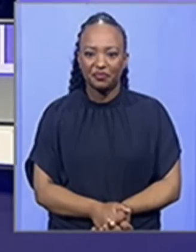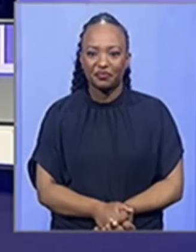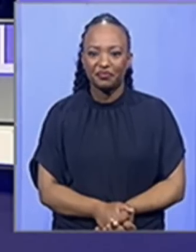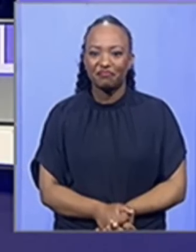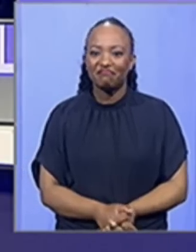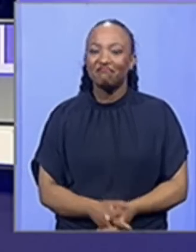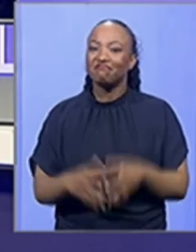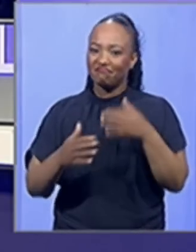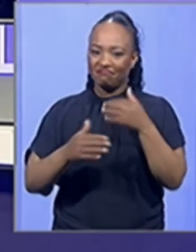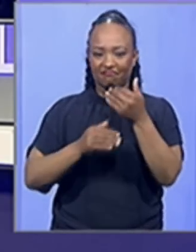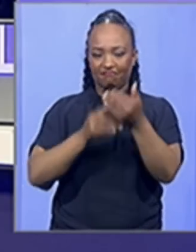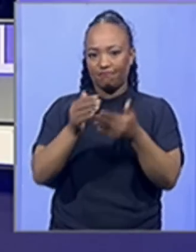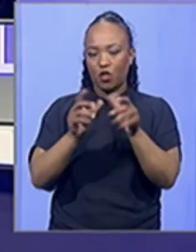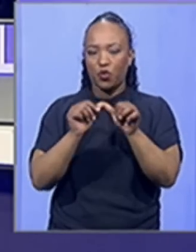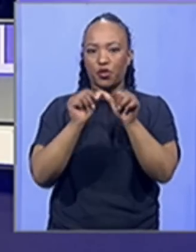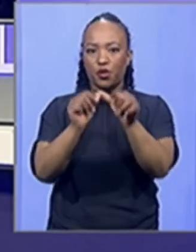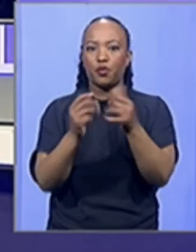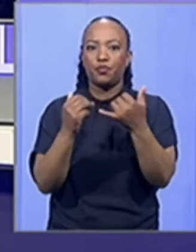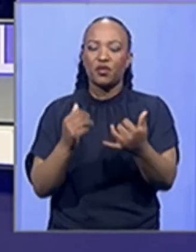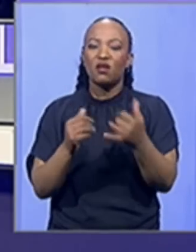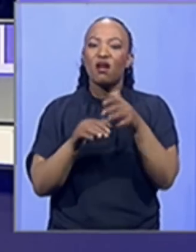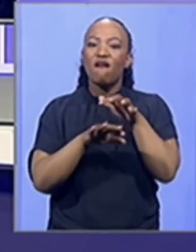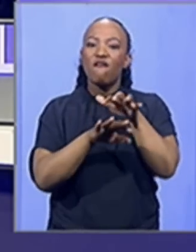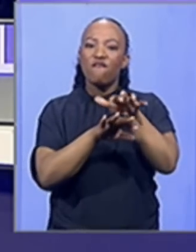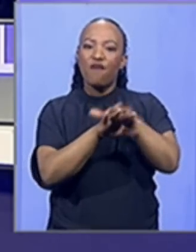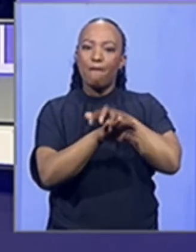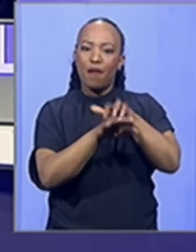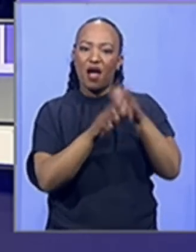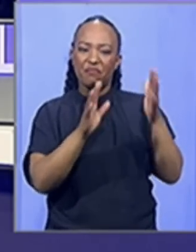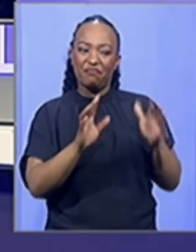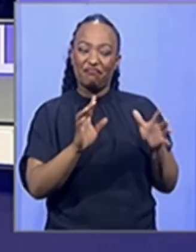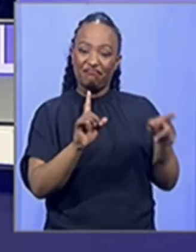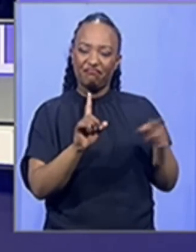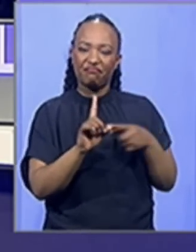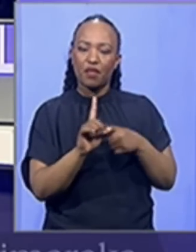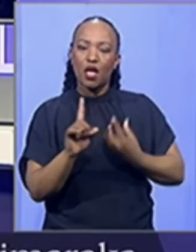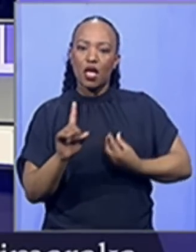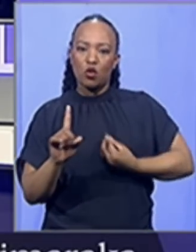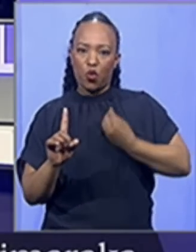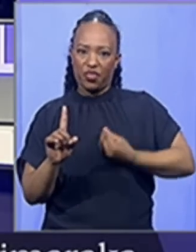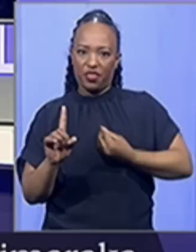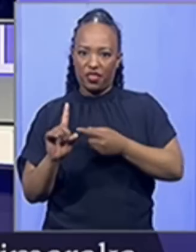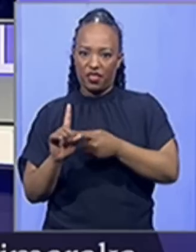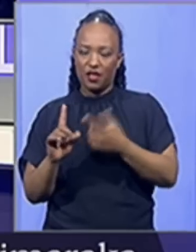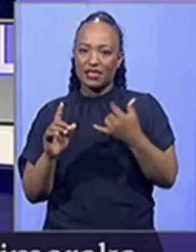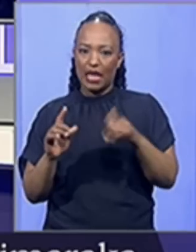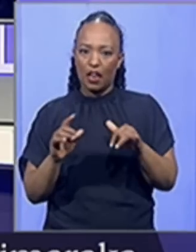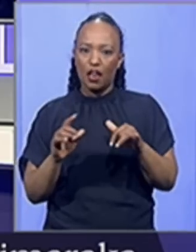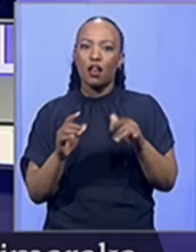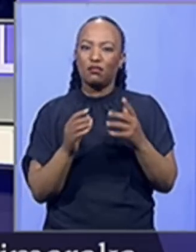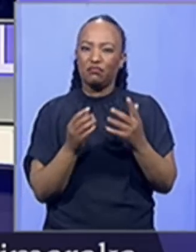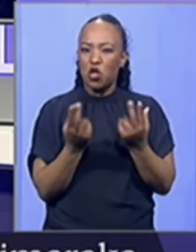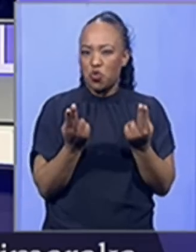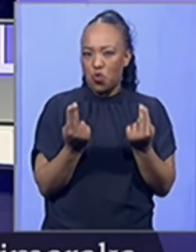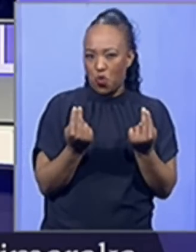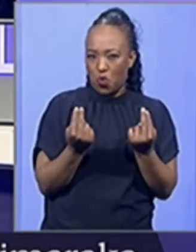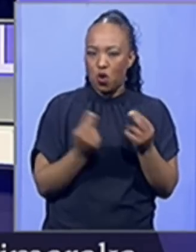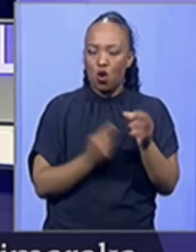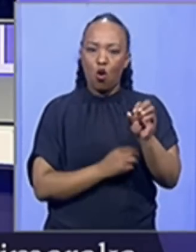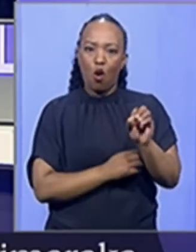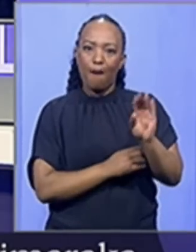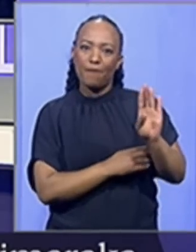Fa re tswela pele, molemi wa moša yo o santseng a thuthuga wa merogo le maungo a sa tlwaelegang wa kwa Bloemfontein